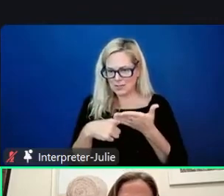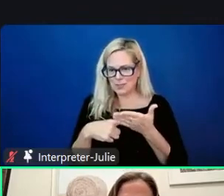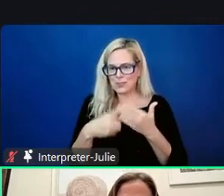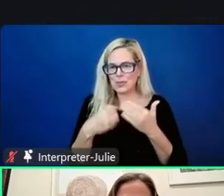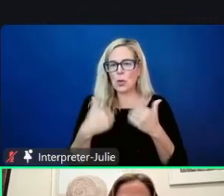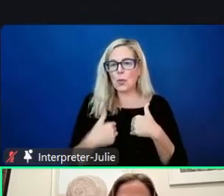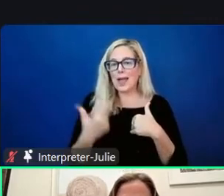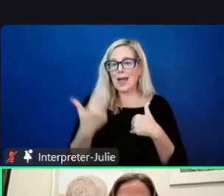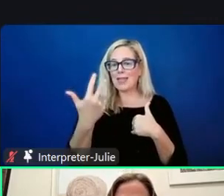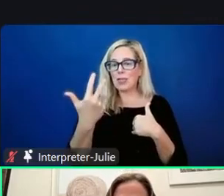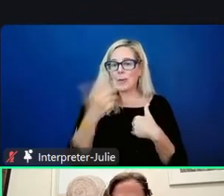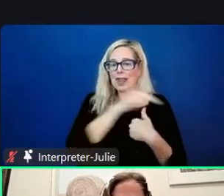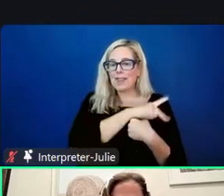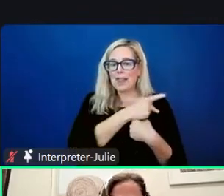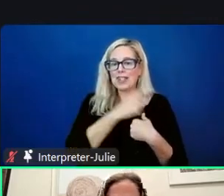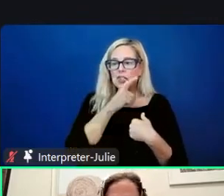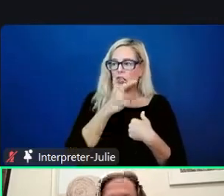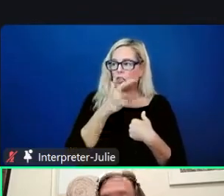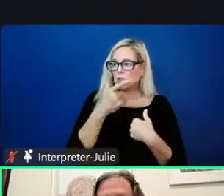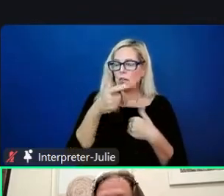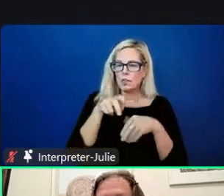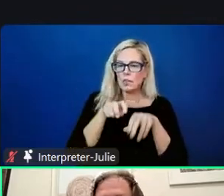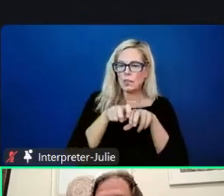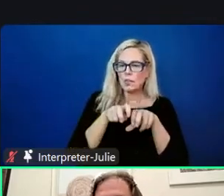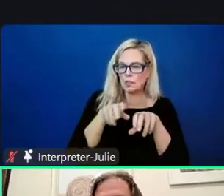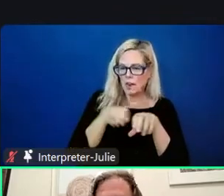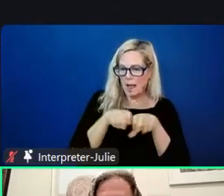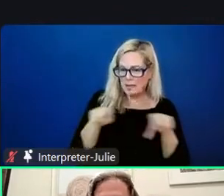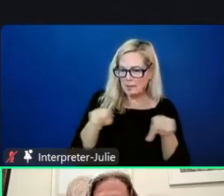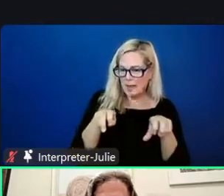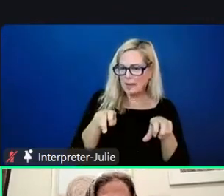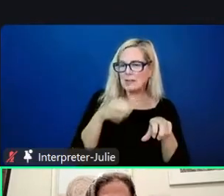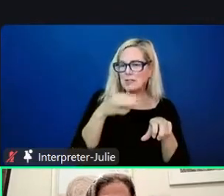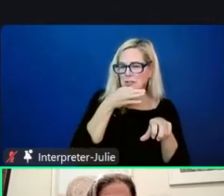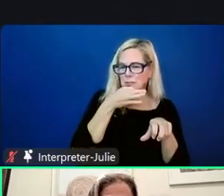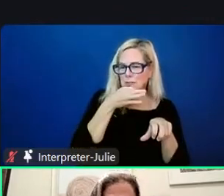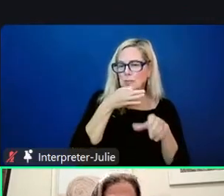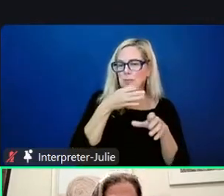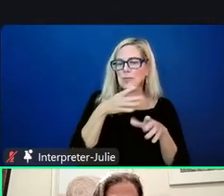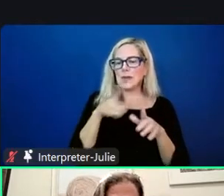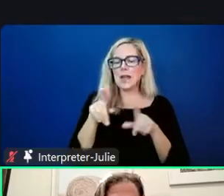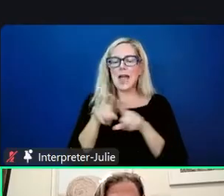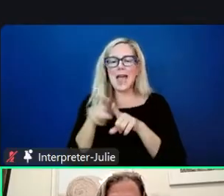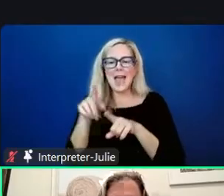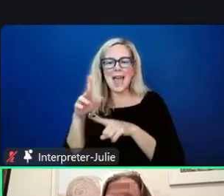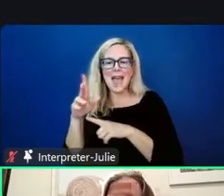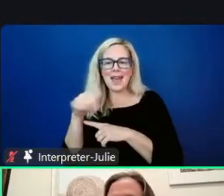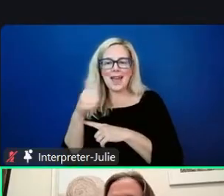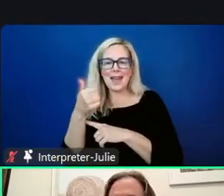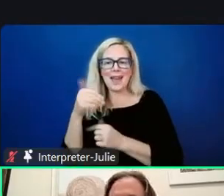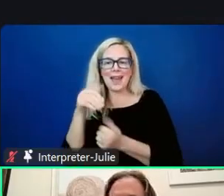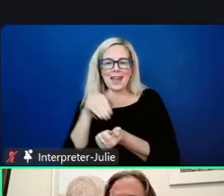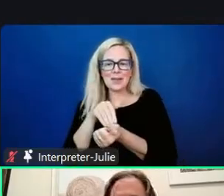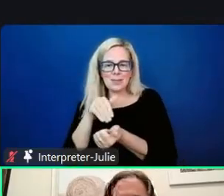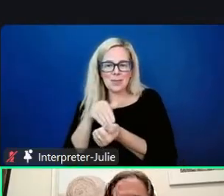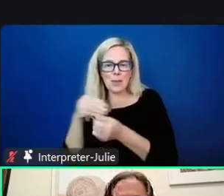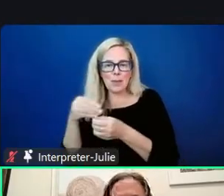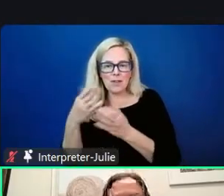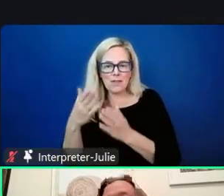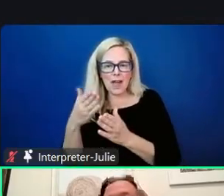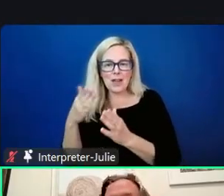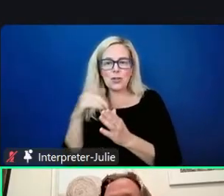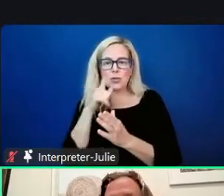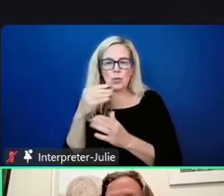the panel, 2 providers with personal positionalities to the zebra community, as well as faculty from